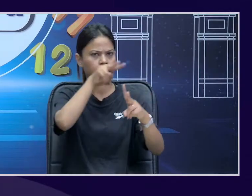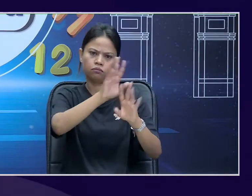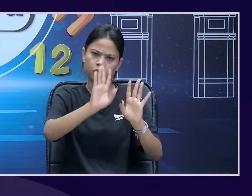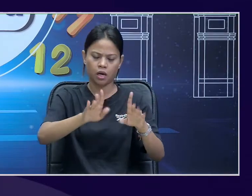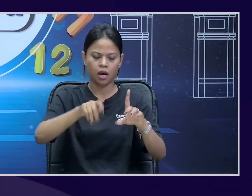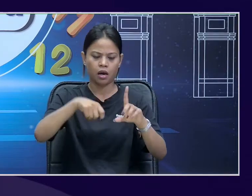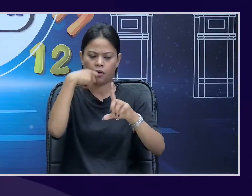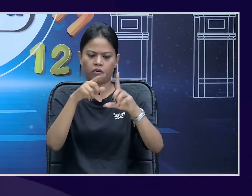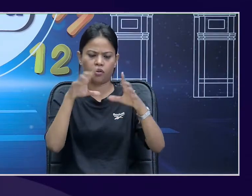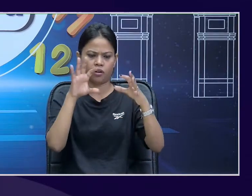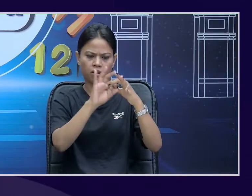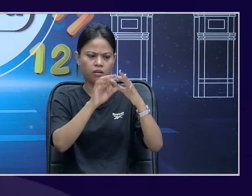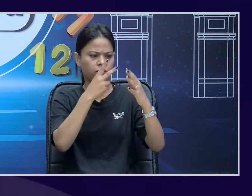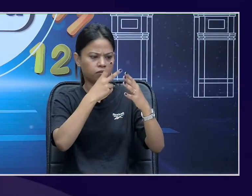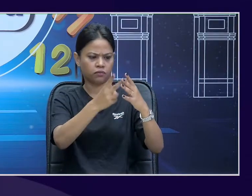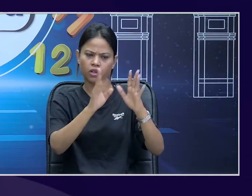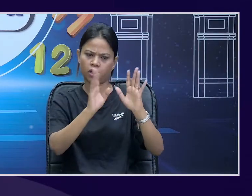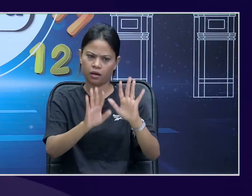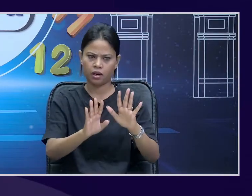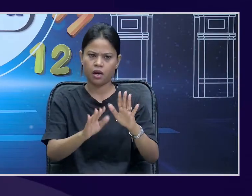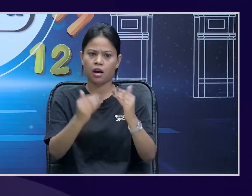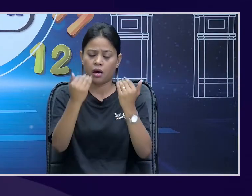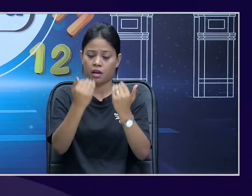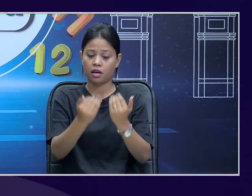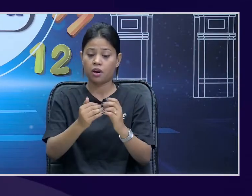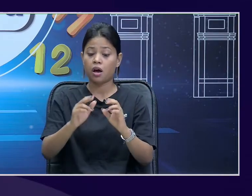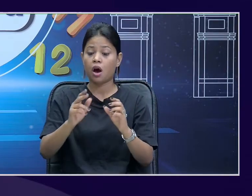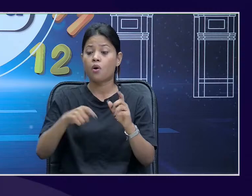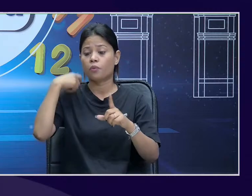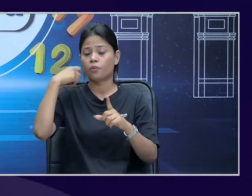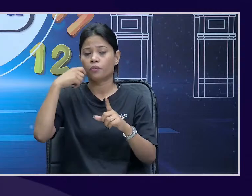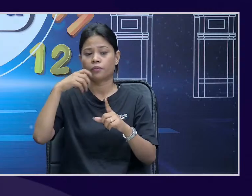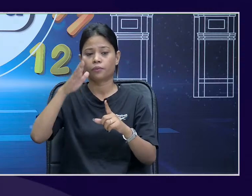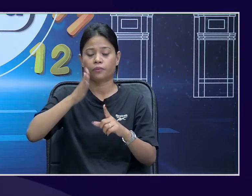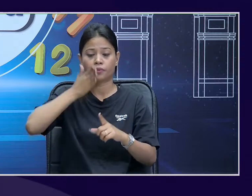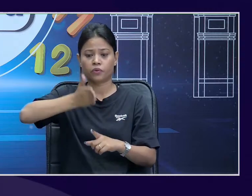will go more into the different types of train